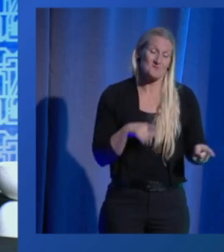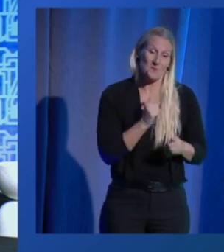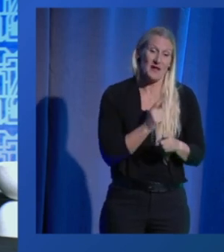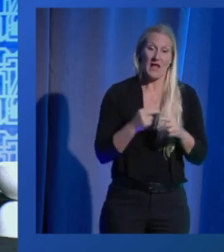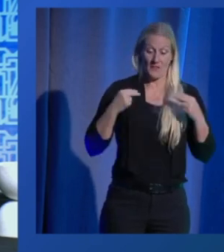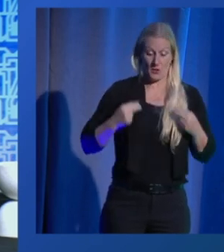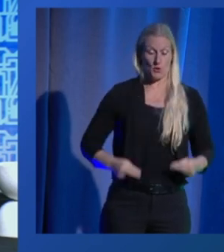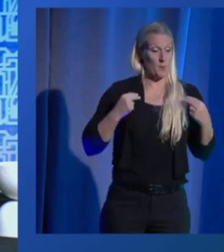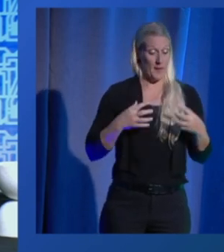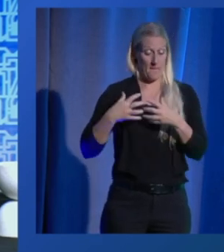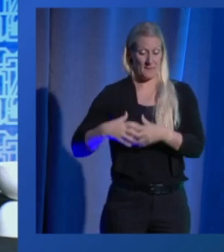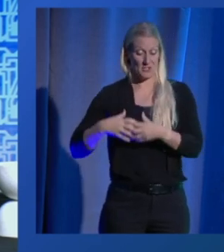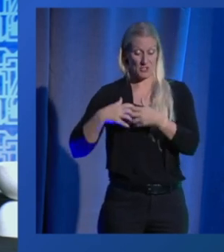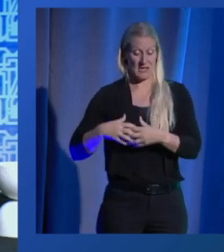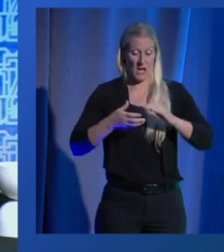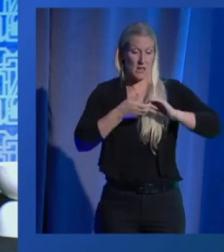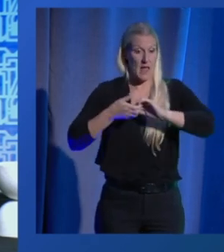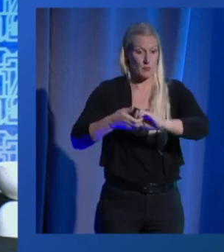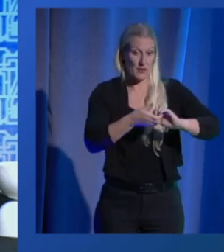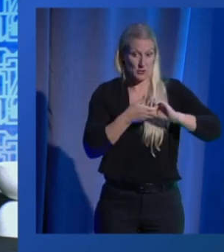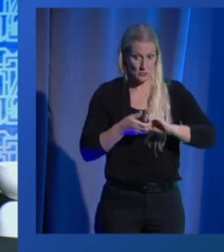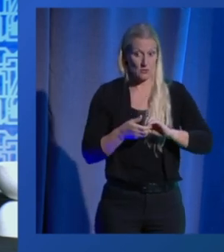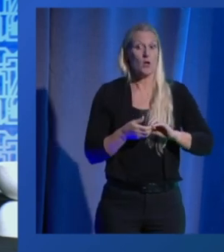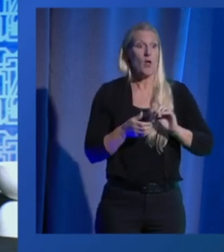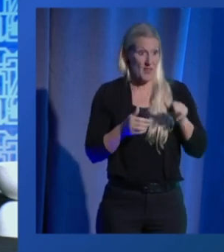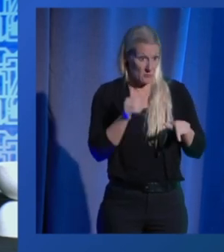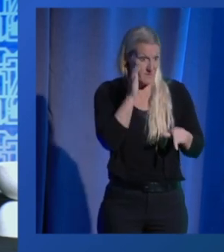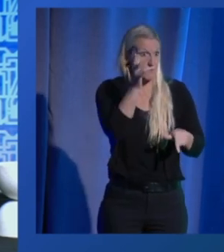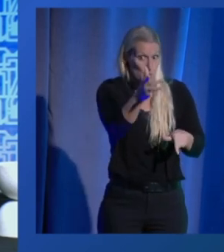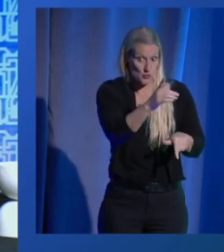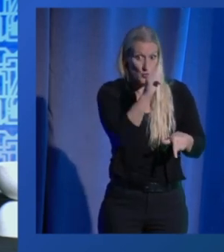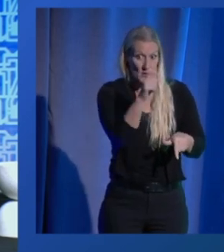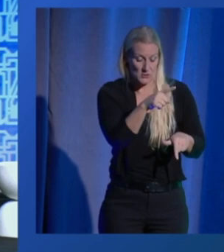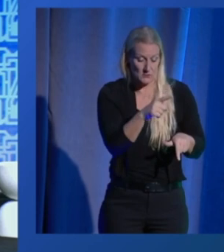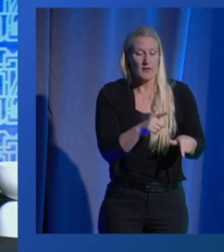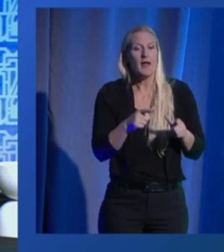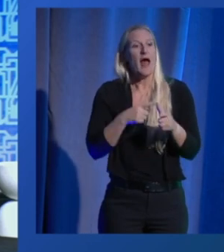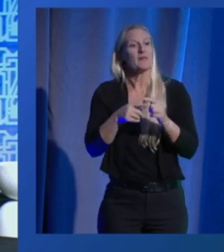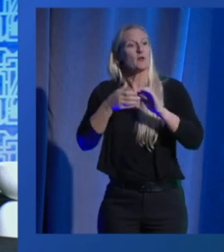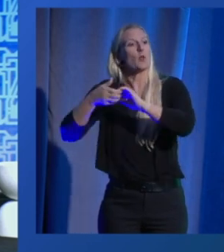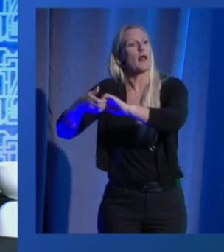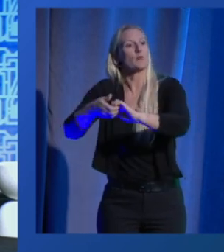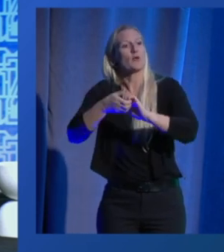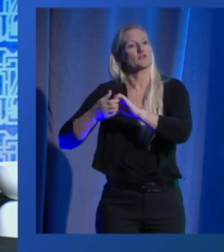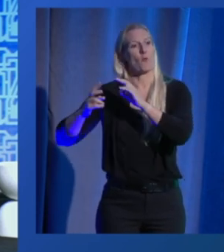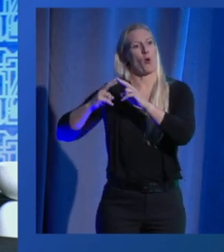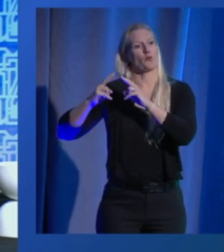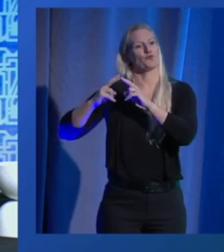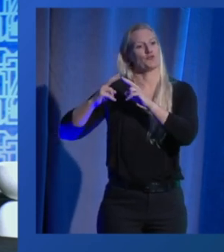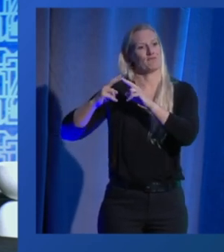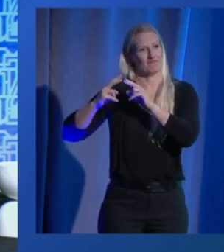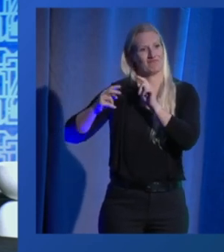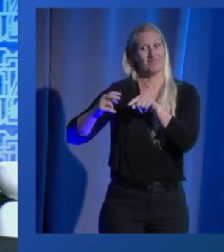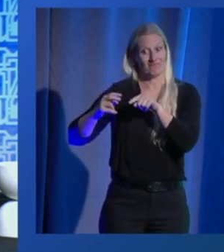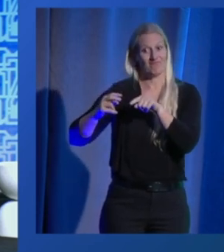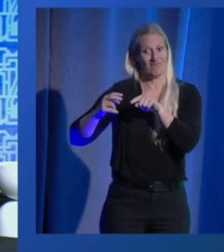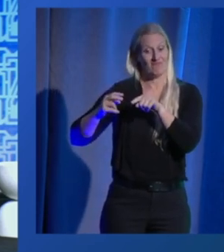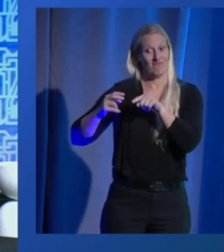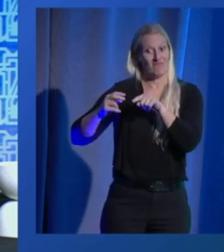question uh was uh the future question and then the uh collaboration and partnership question was actually